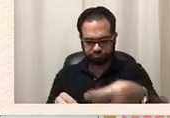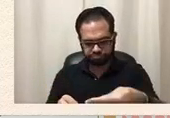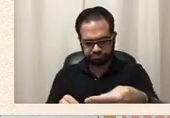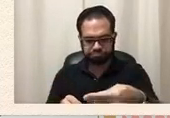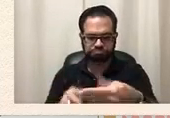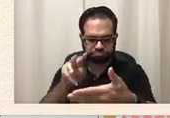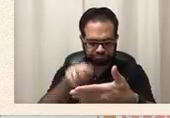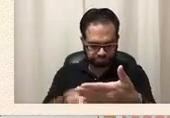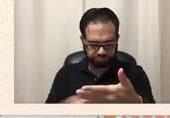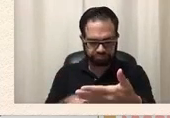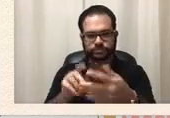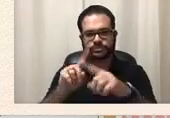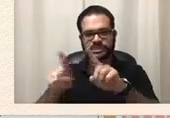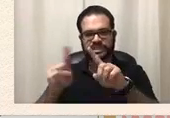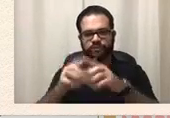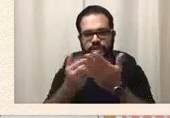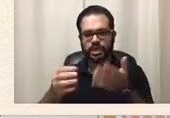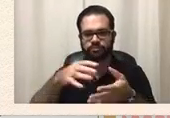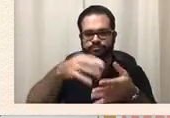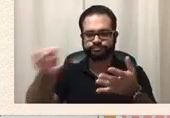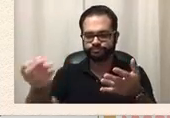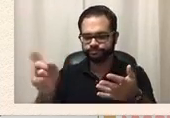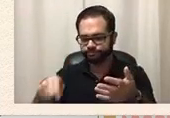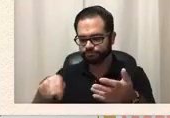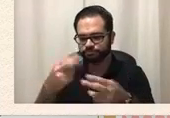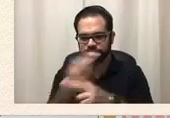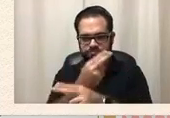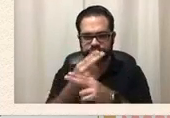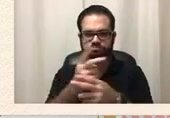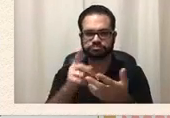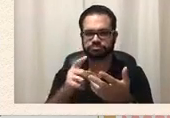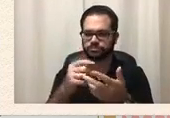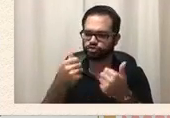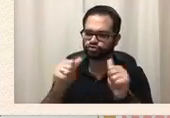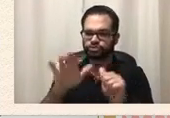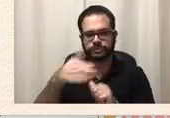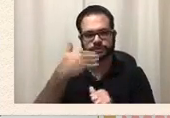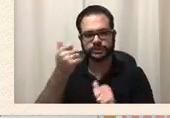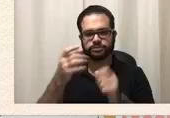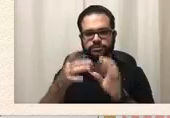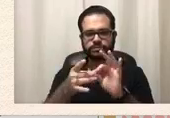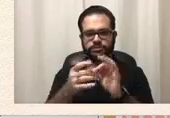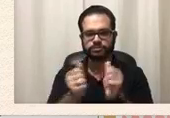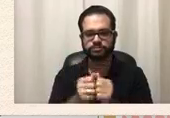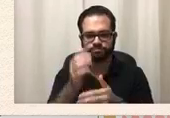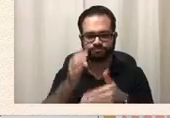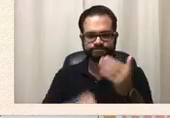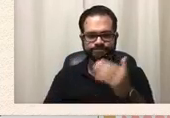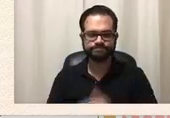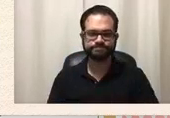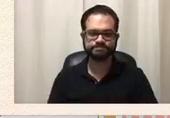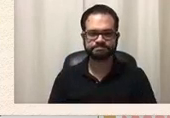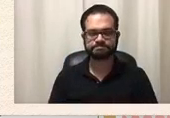that you will need, and just try your best when it comes to completing the mission. All the pieces can be